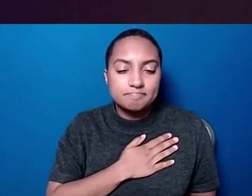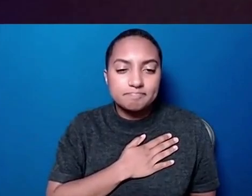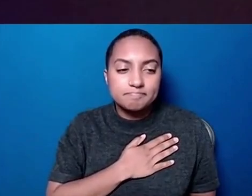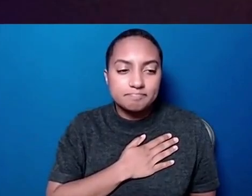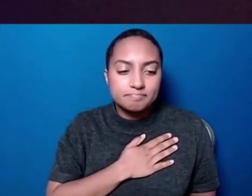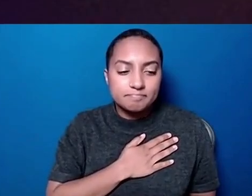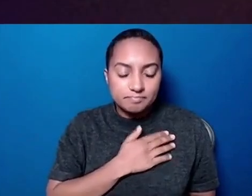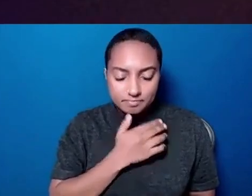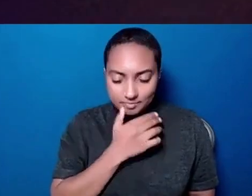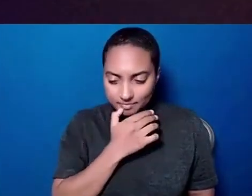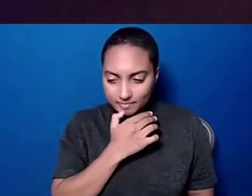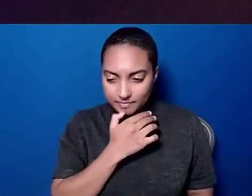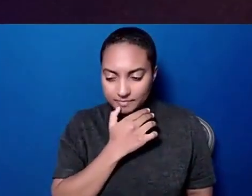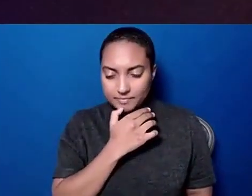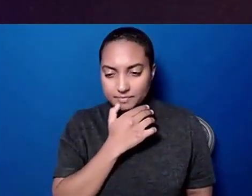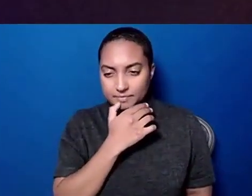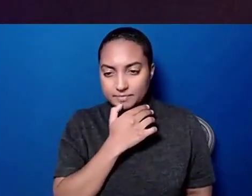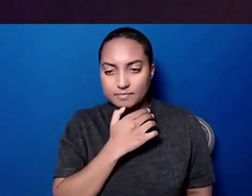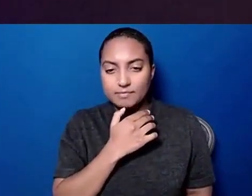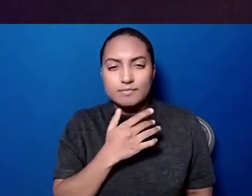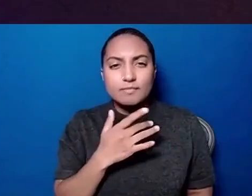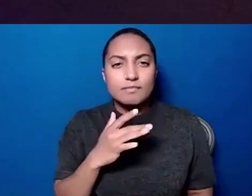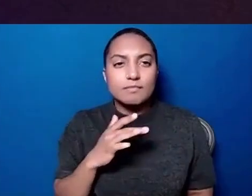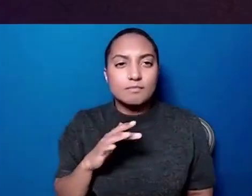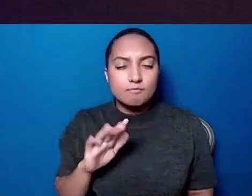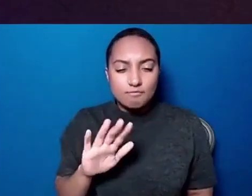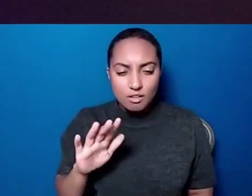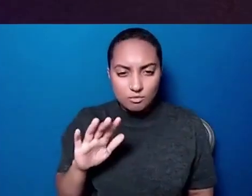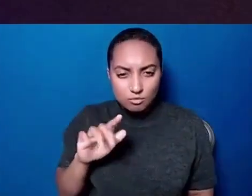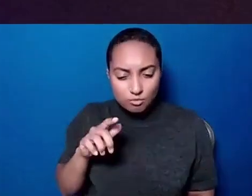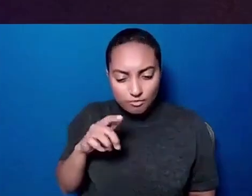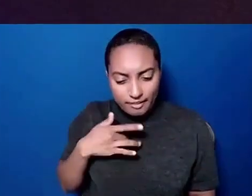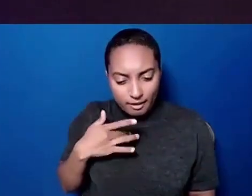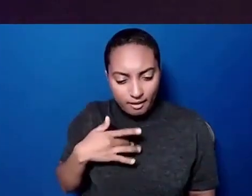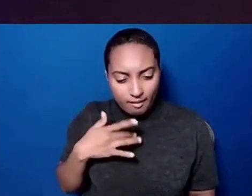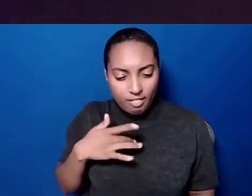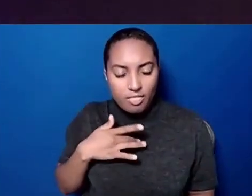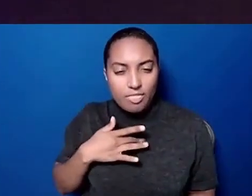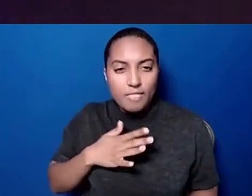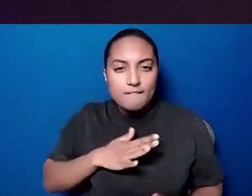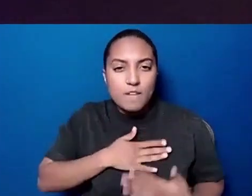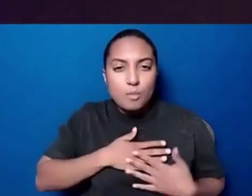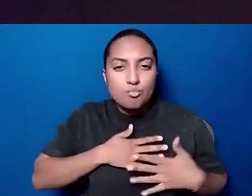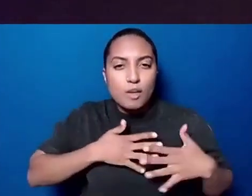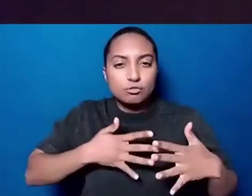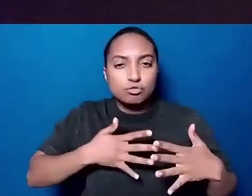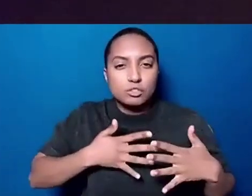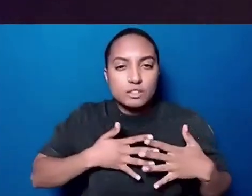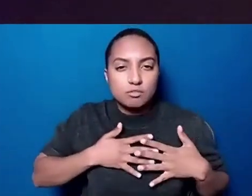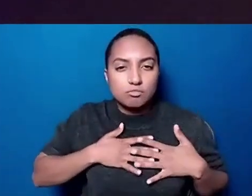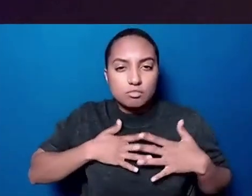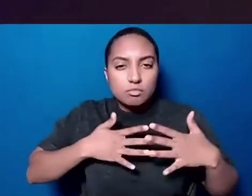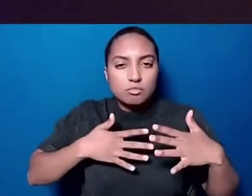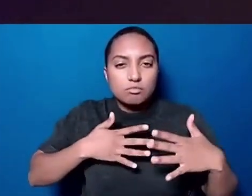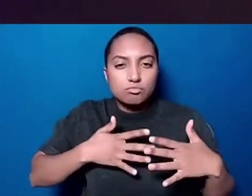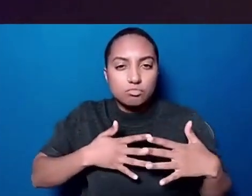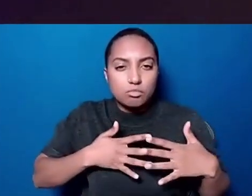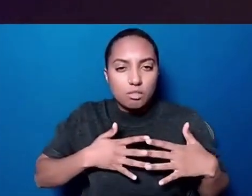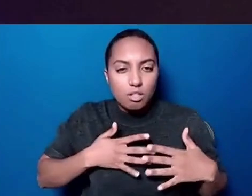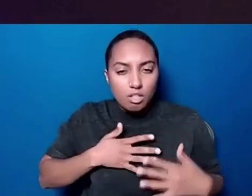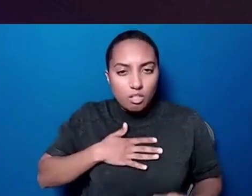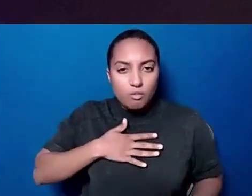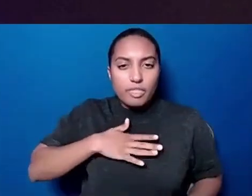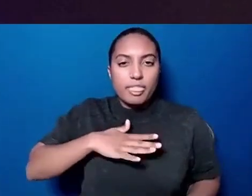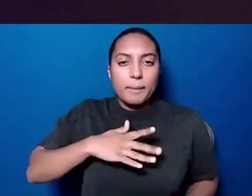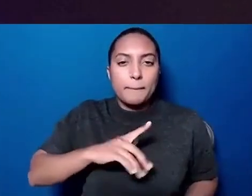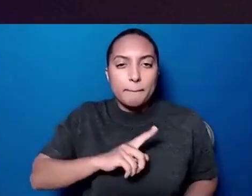But finding your way to the vibration of the beating of your heart, the rhythm, the